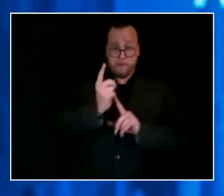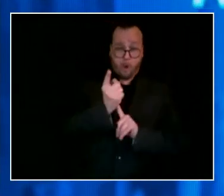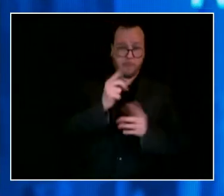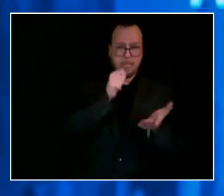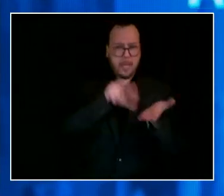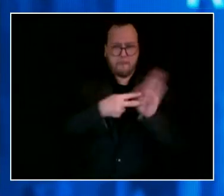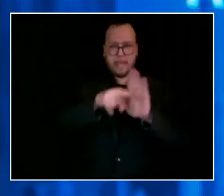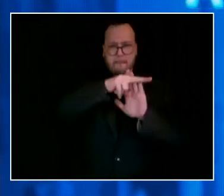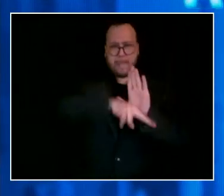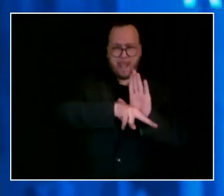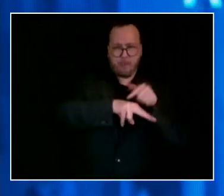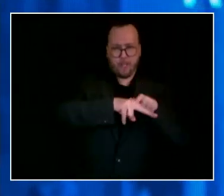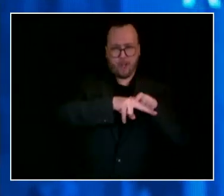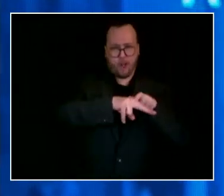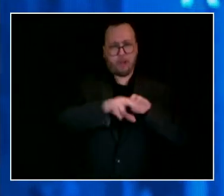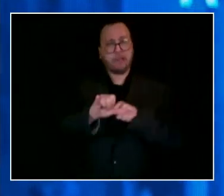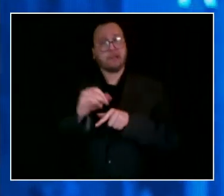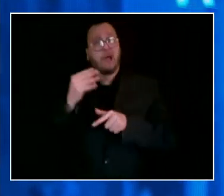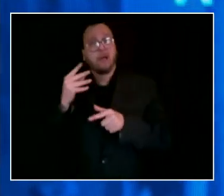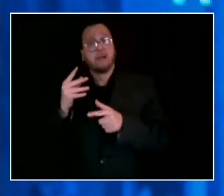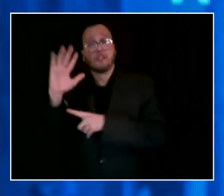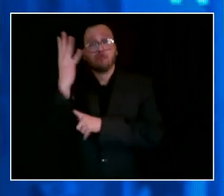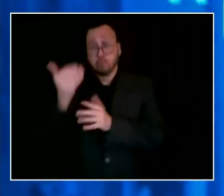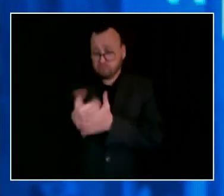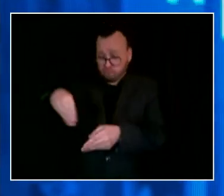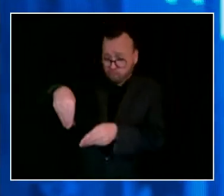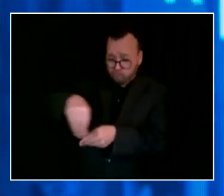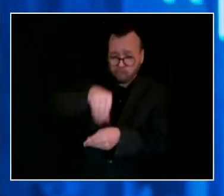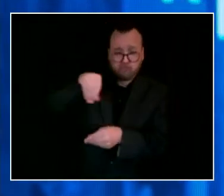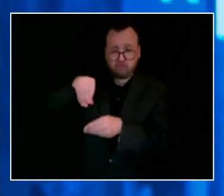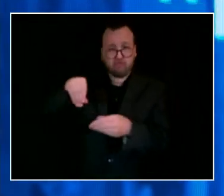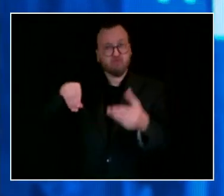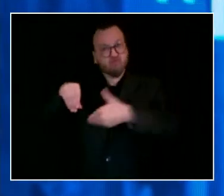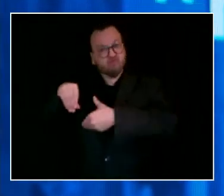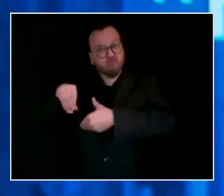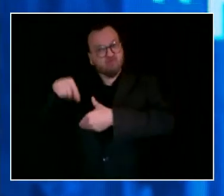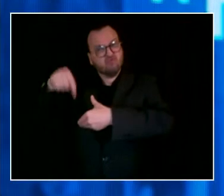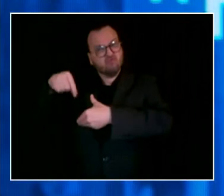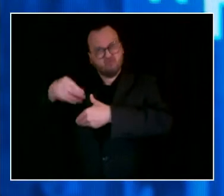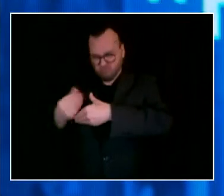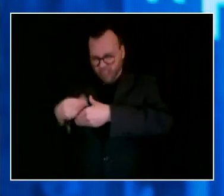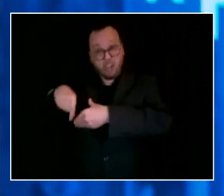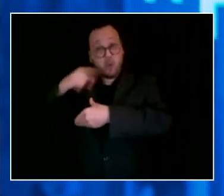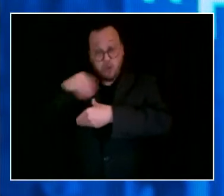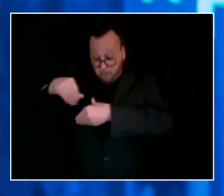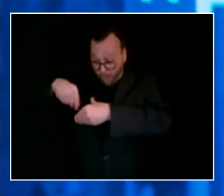They're plantings. Allow your planting to happen, and you'll see the